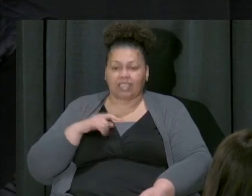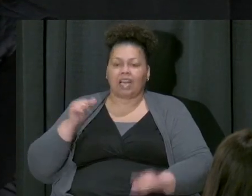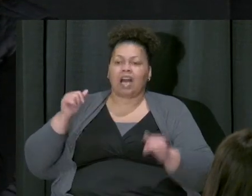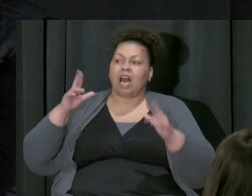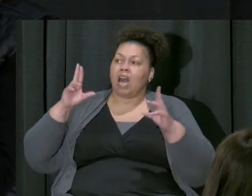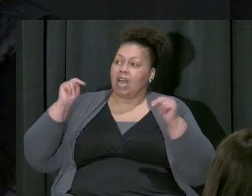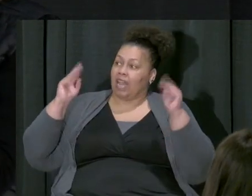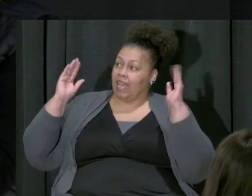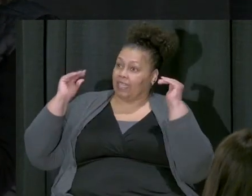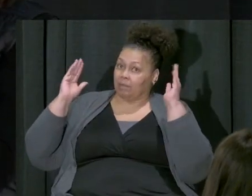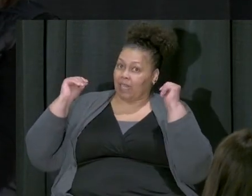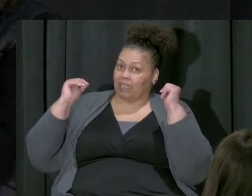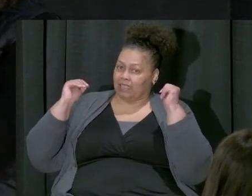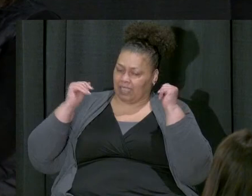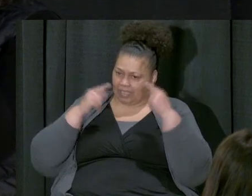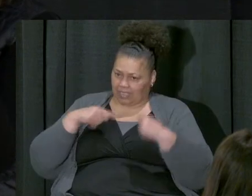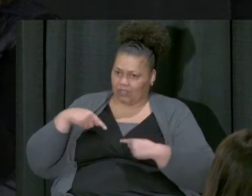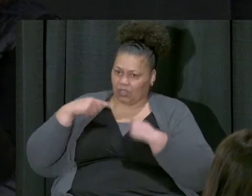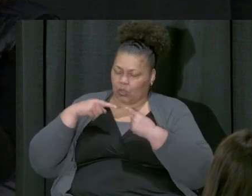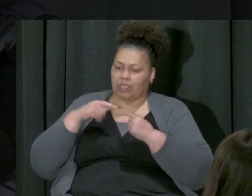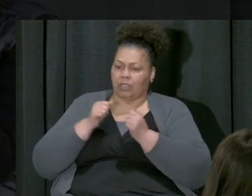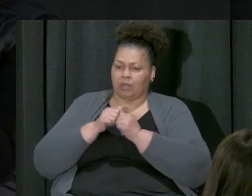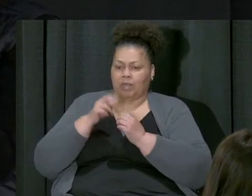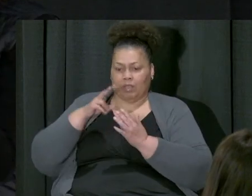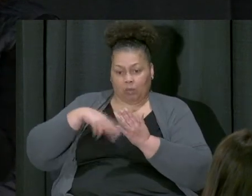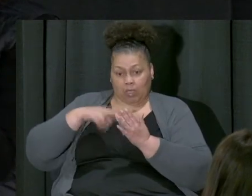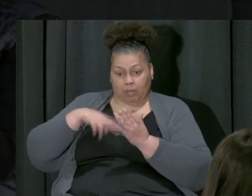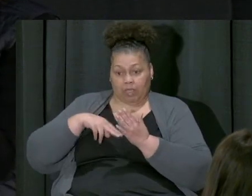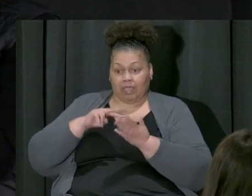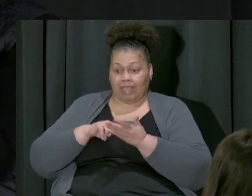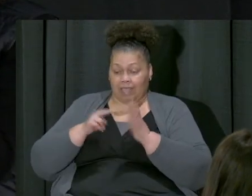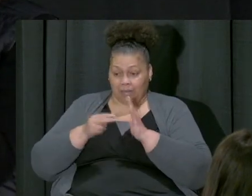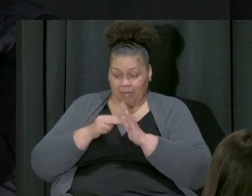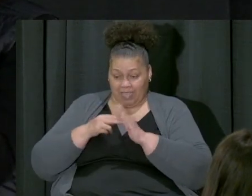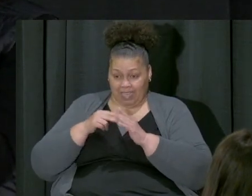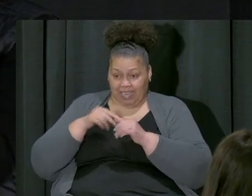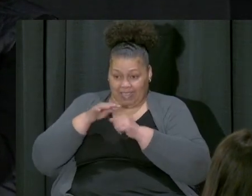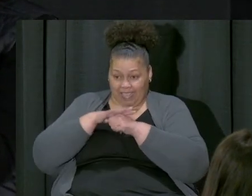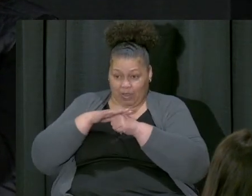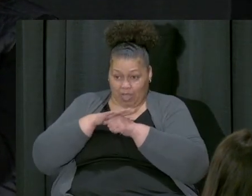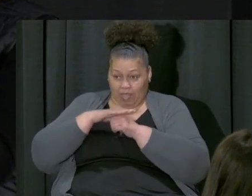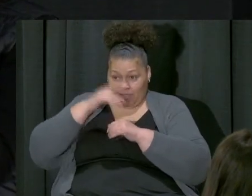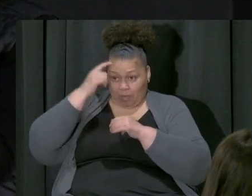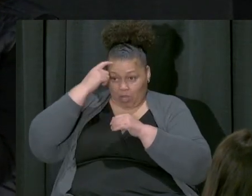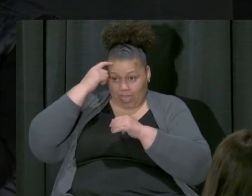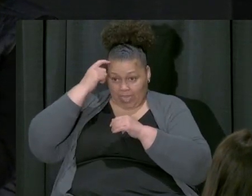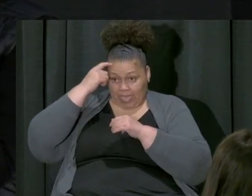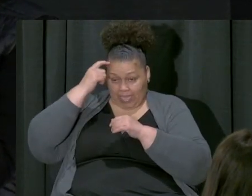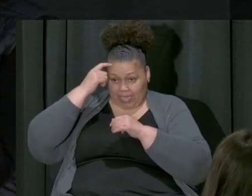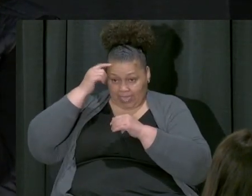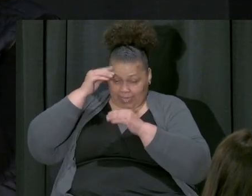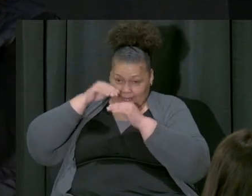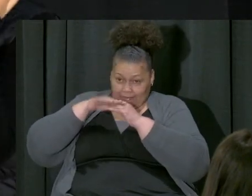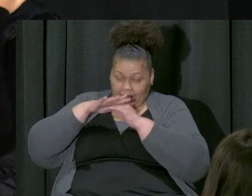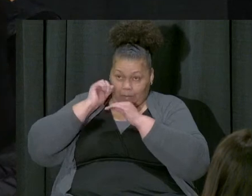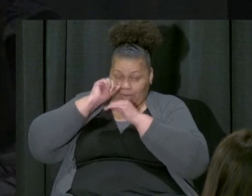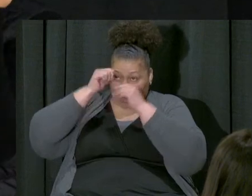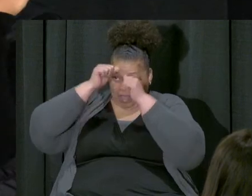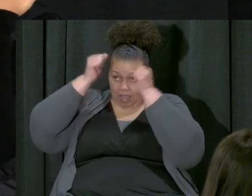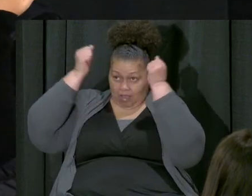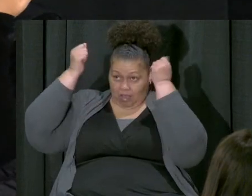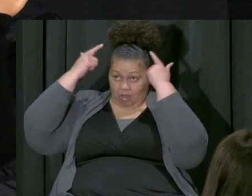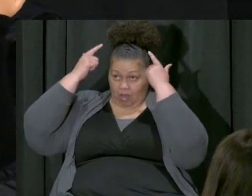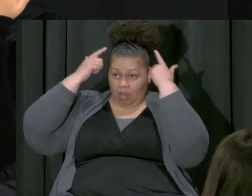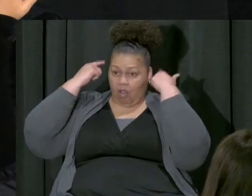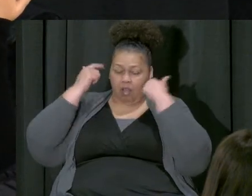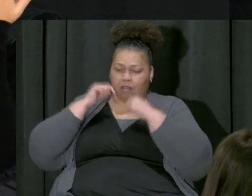in reading, meaning that the other area of the brain are not impaired by dyslexia. And especially the